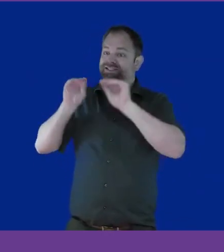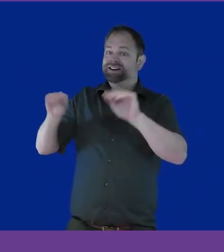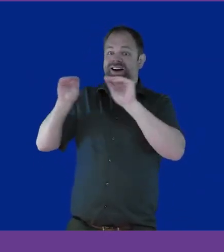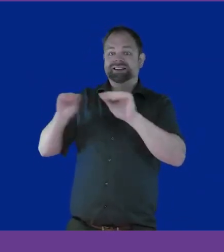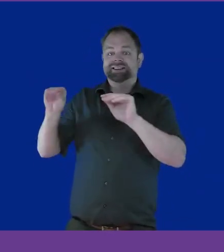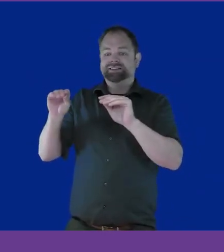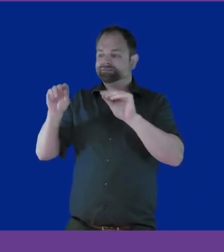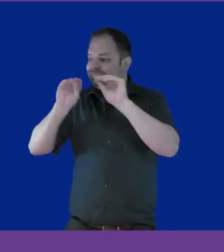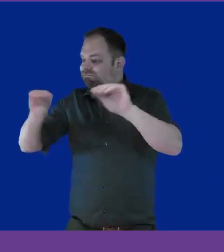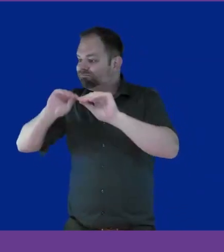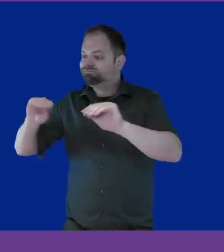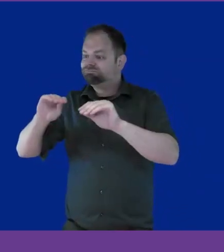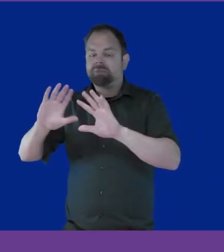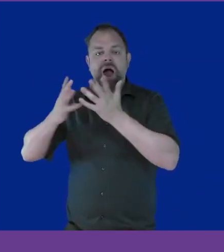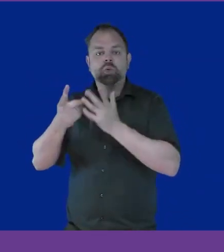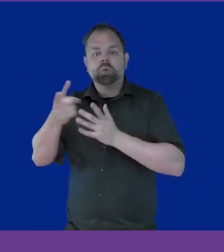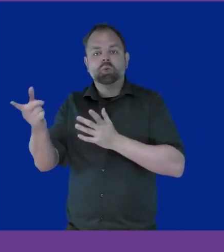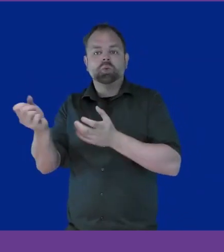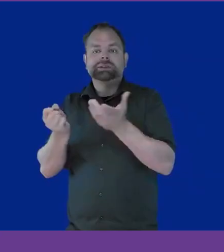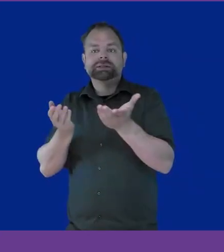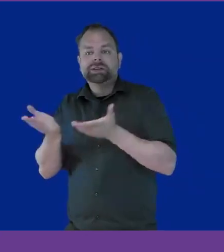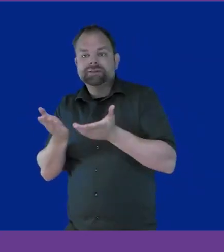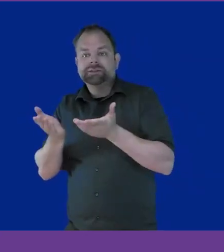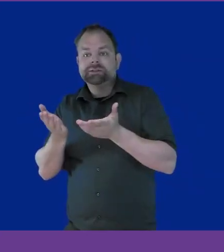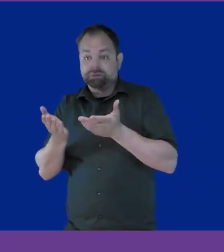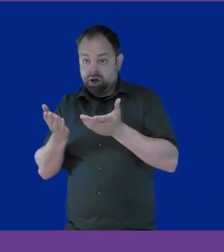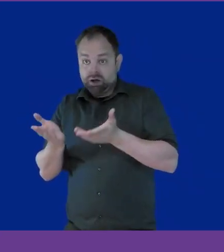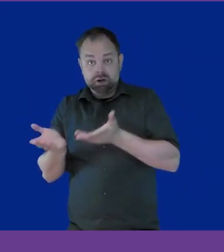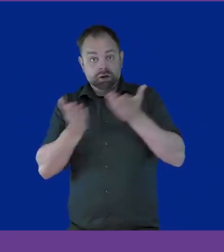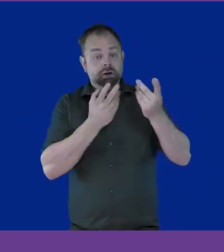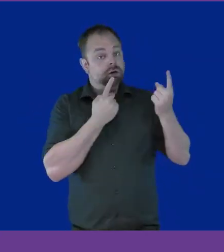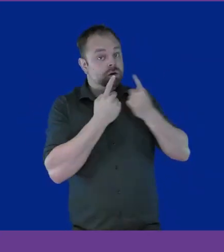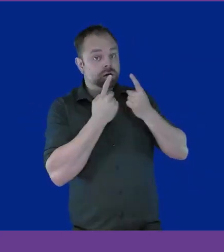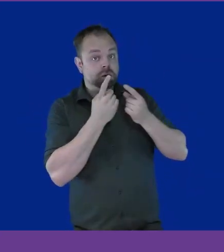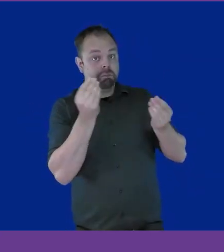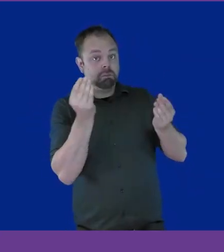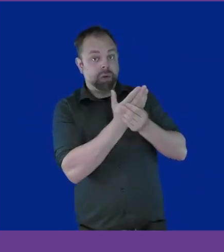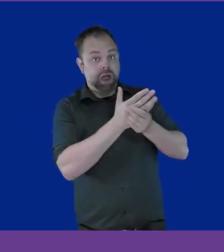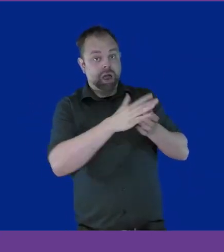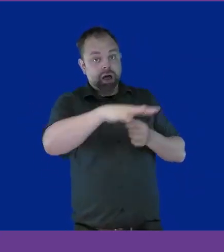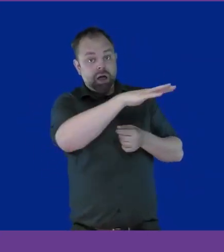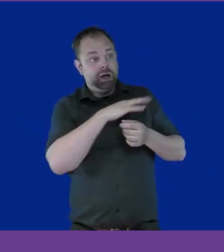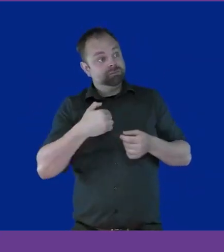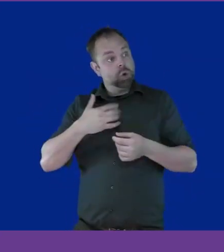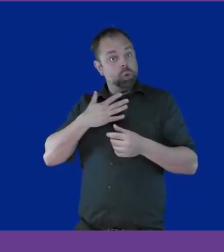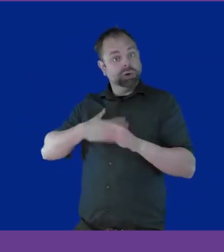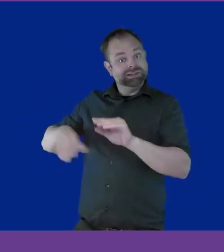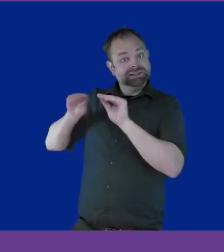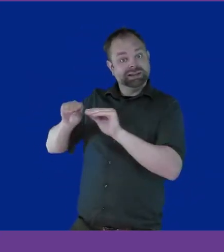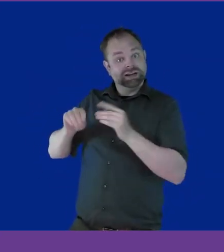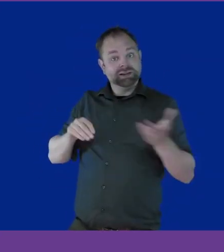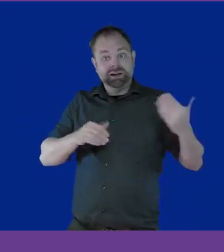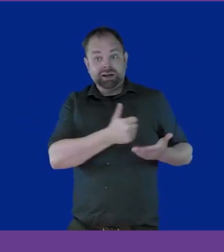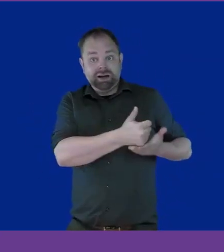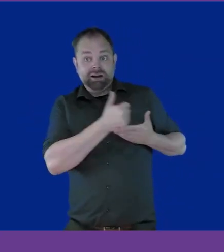see such a movement? Because in any way, I think we learned there is a need to learn, to get acquainted with